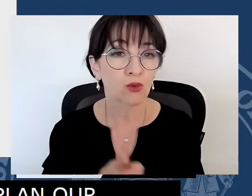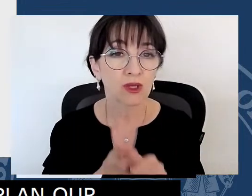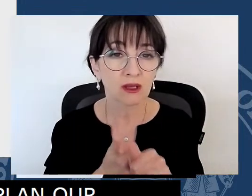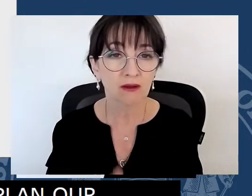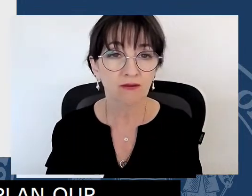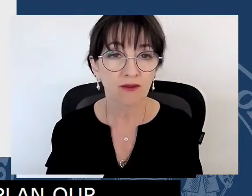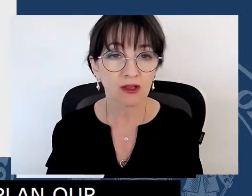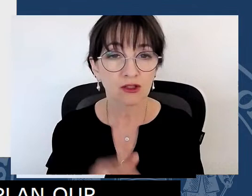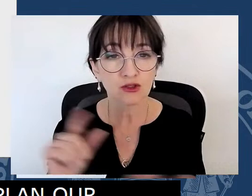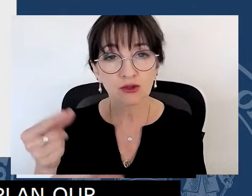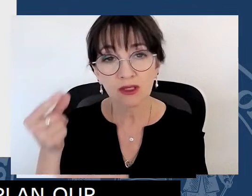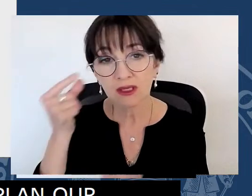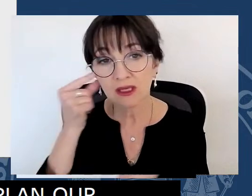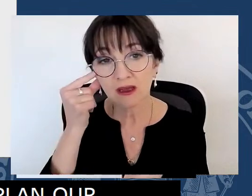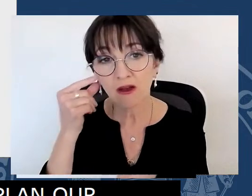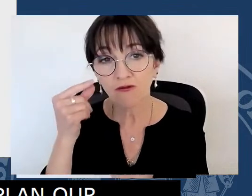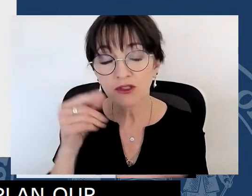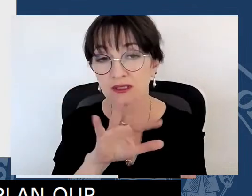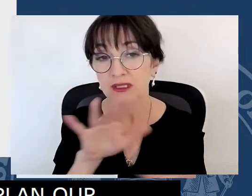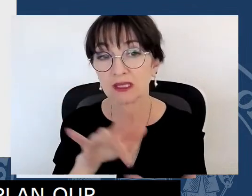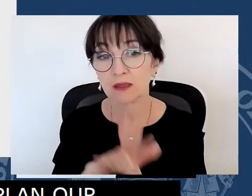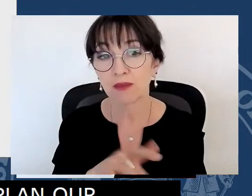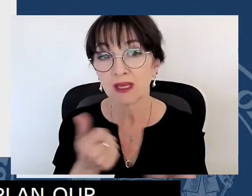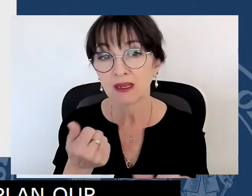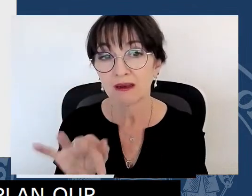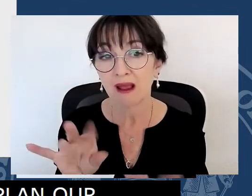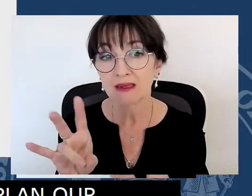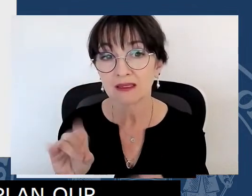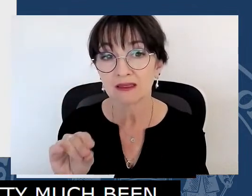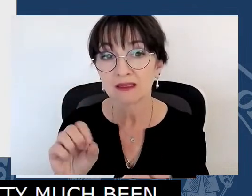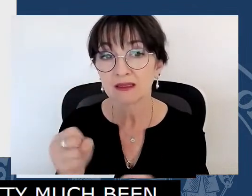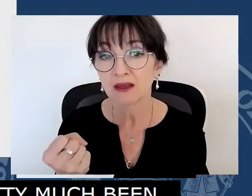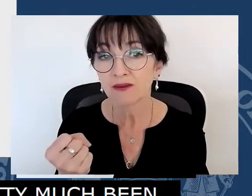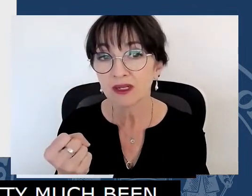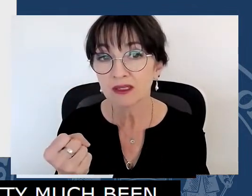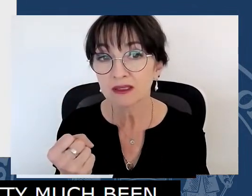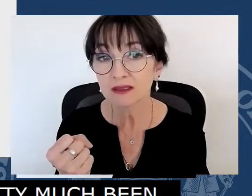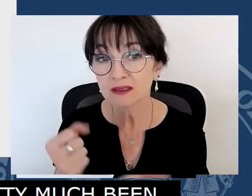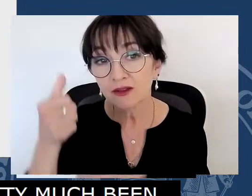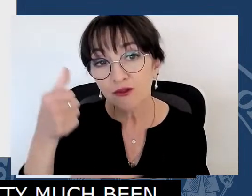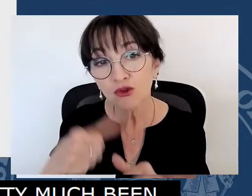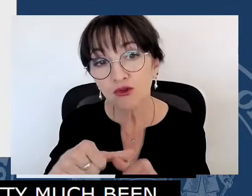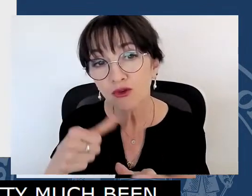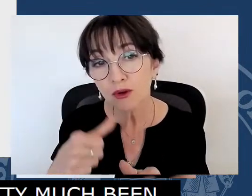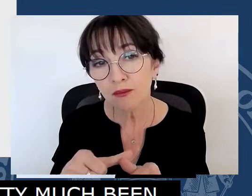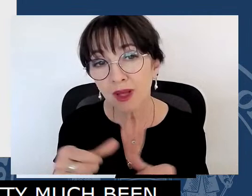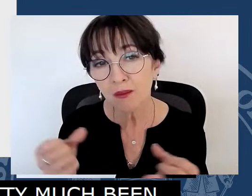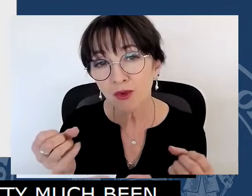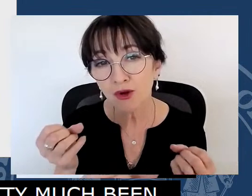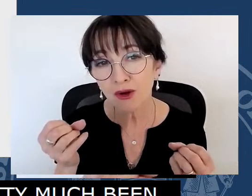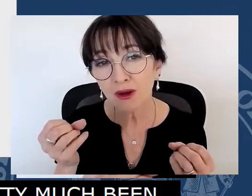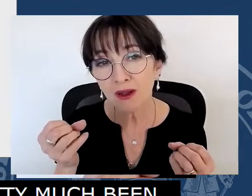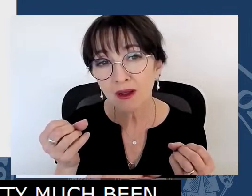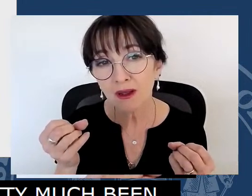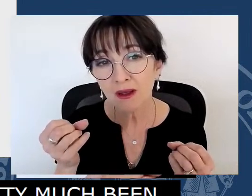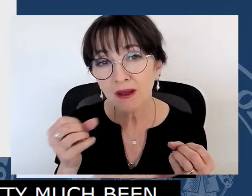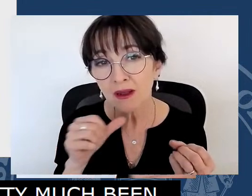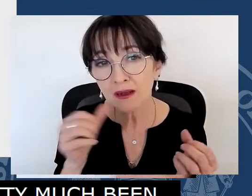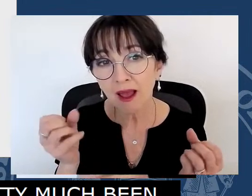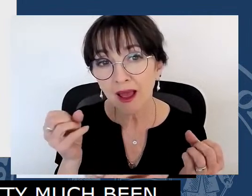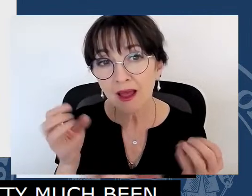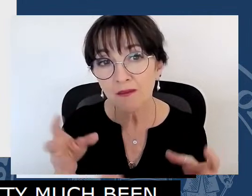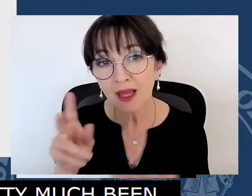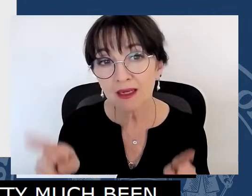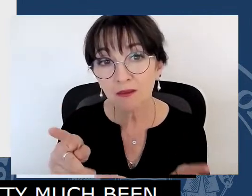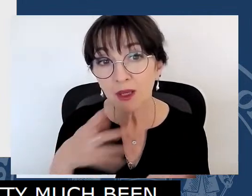the mid-1970s. If you remember there, not many people here old enough to remember that, but we had